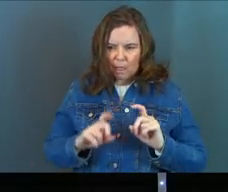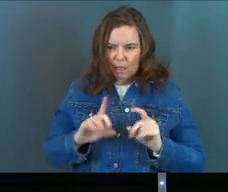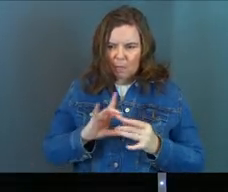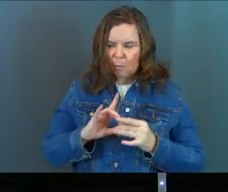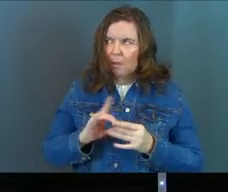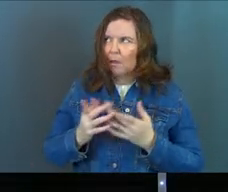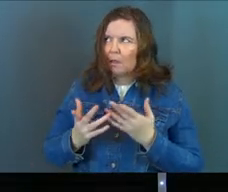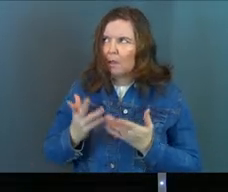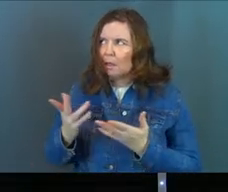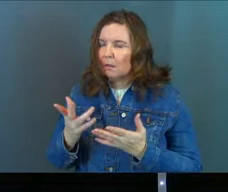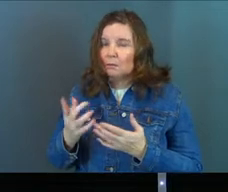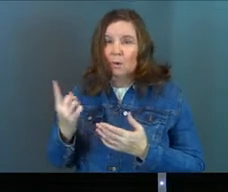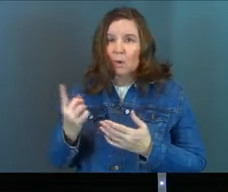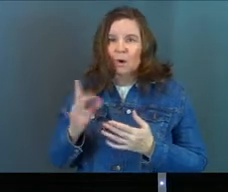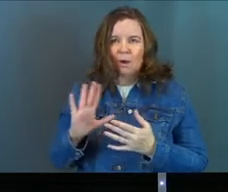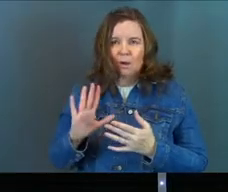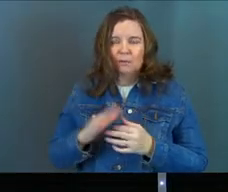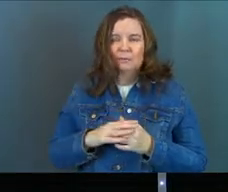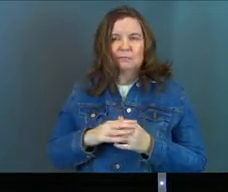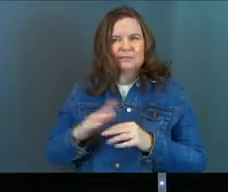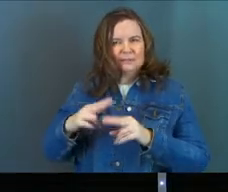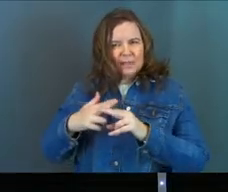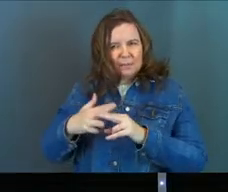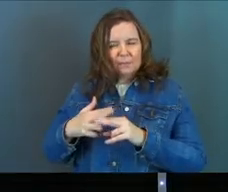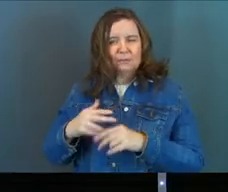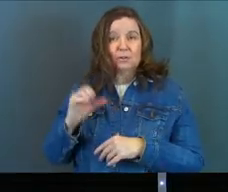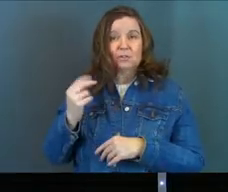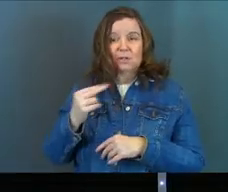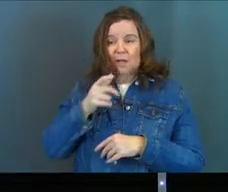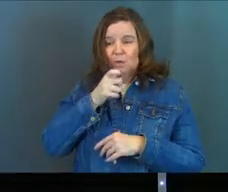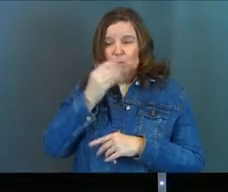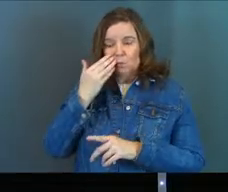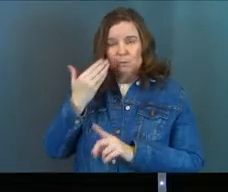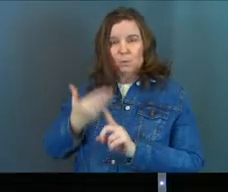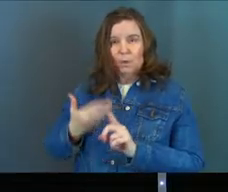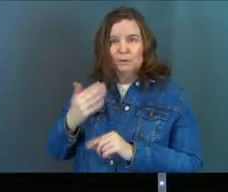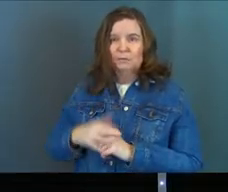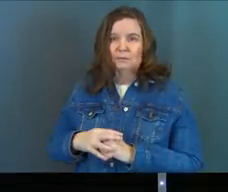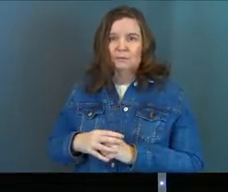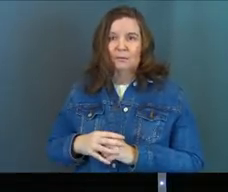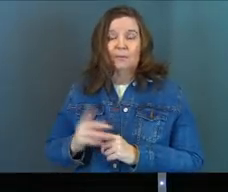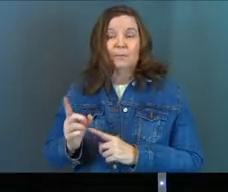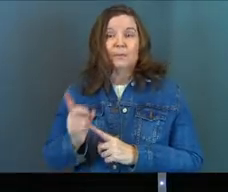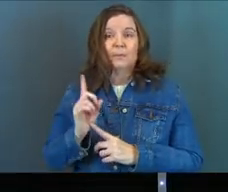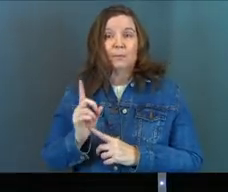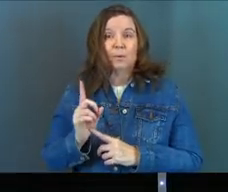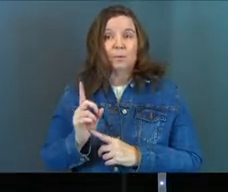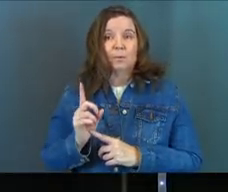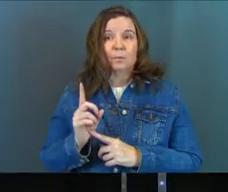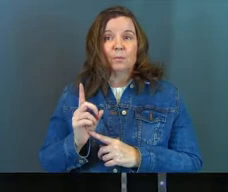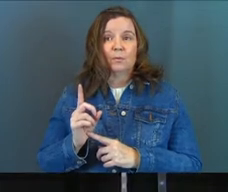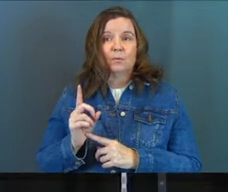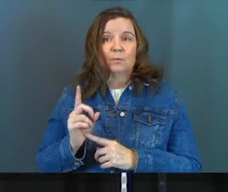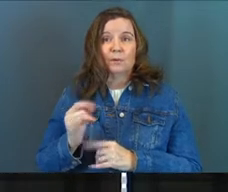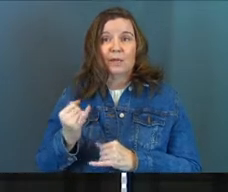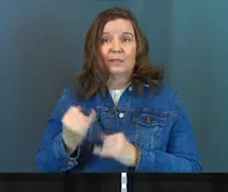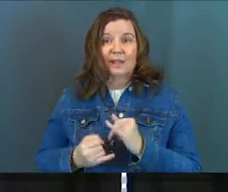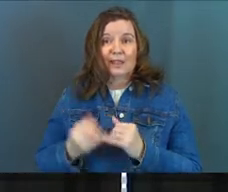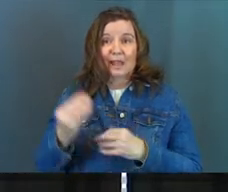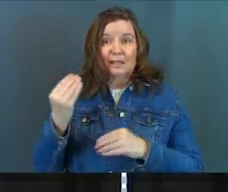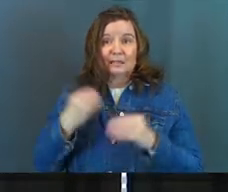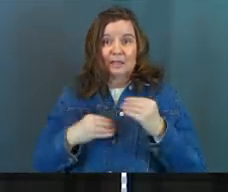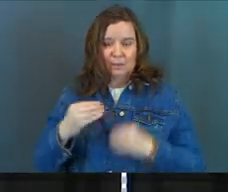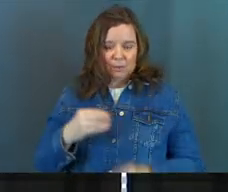with God. John knew who he was. There's this moment in the at the Last